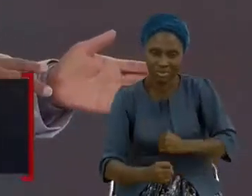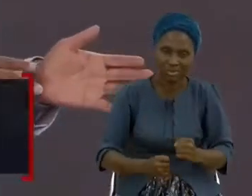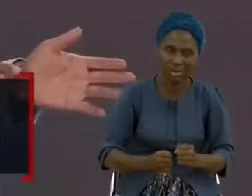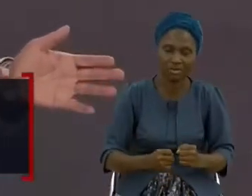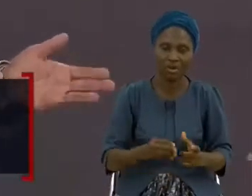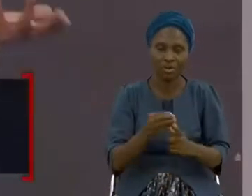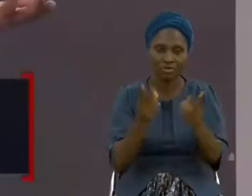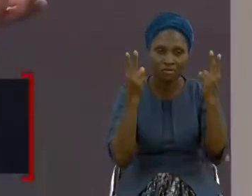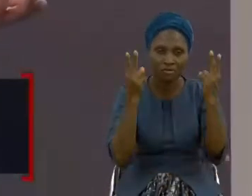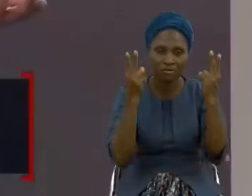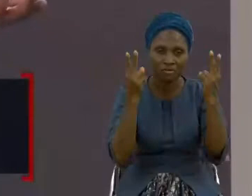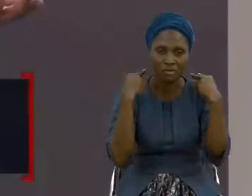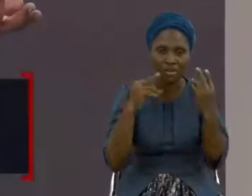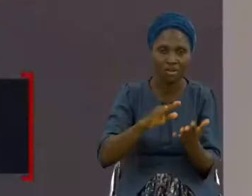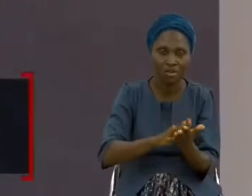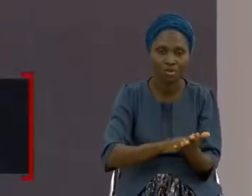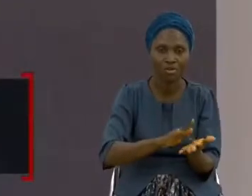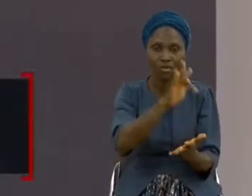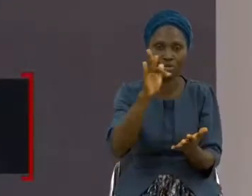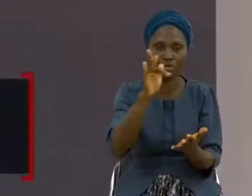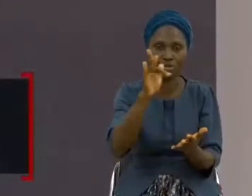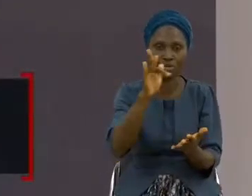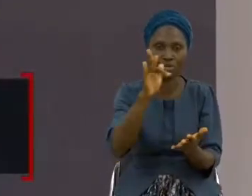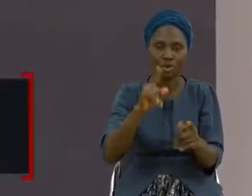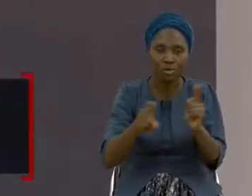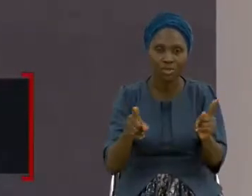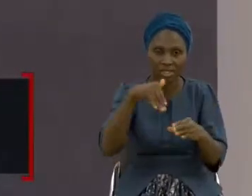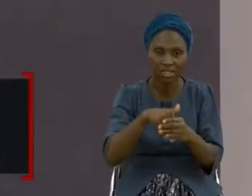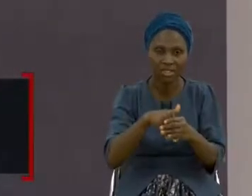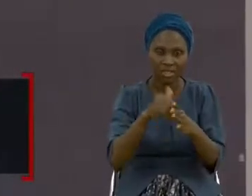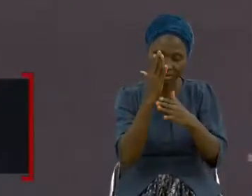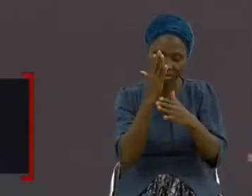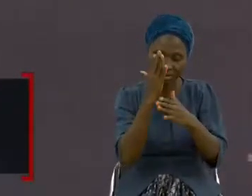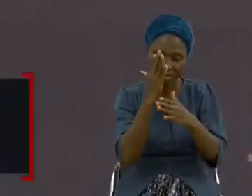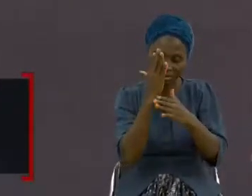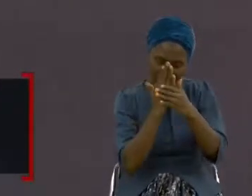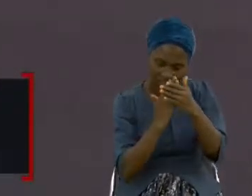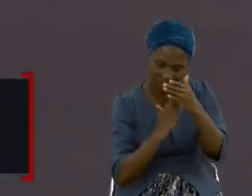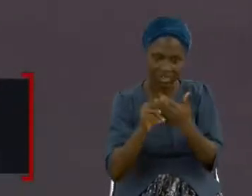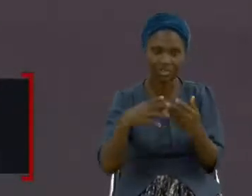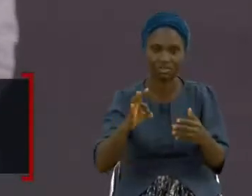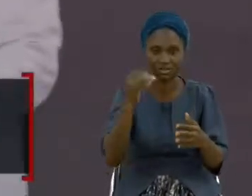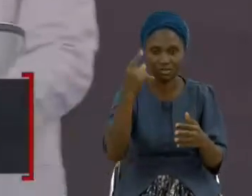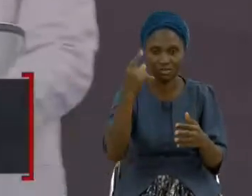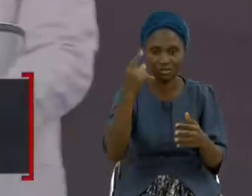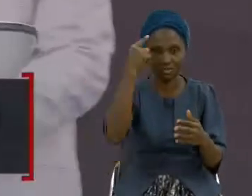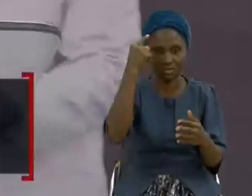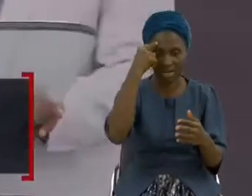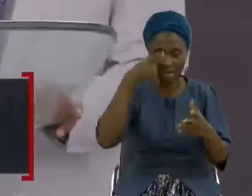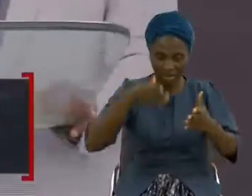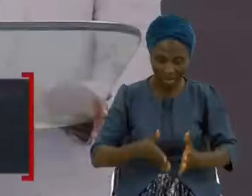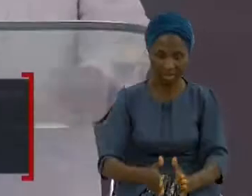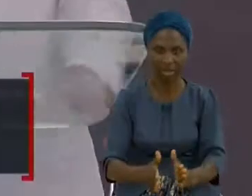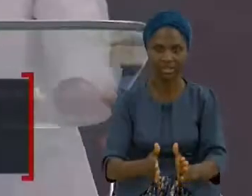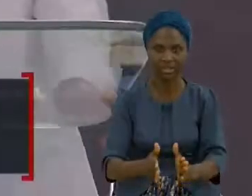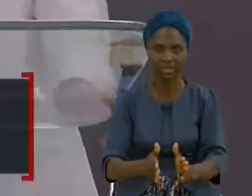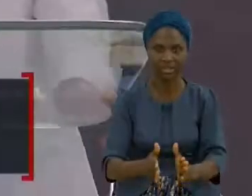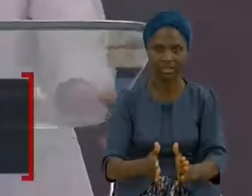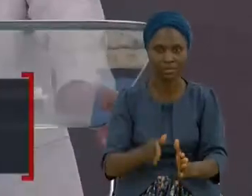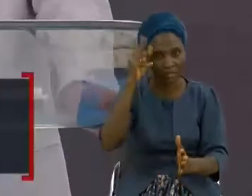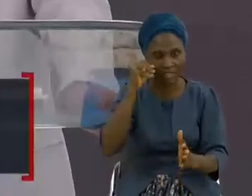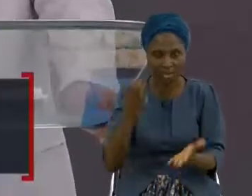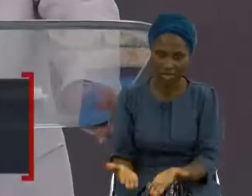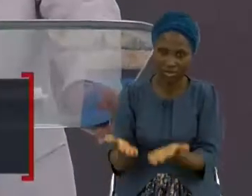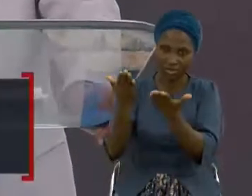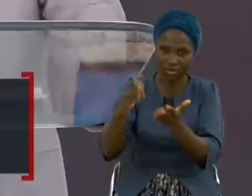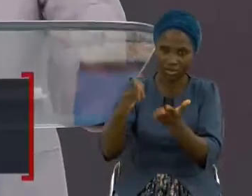might let each esteem other better than themselves